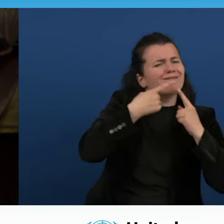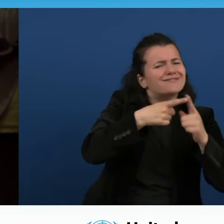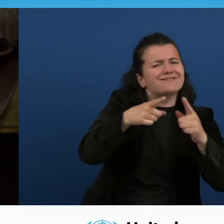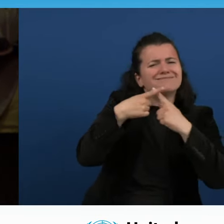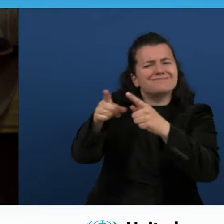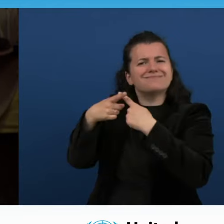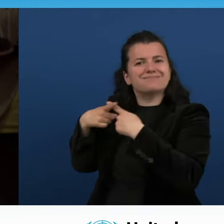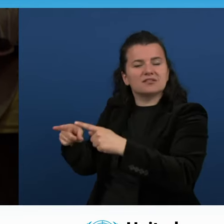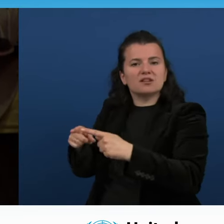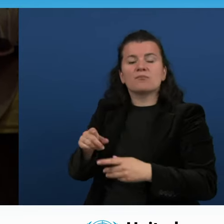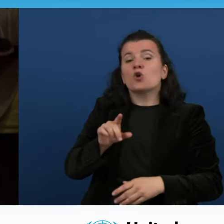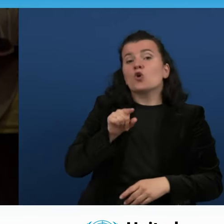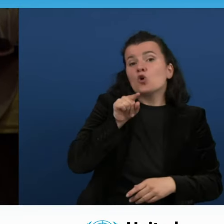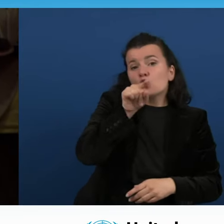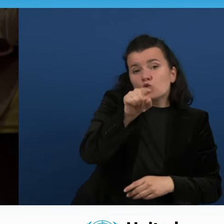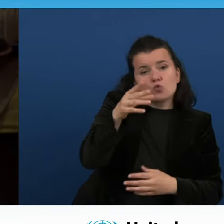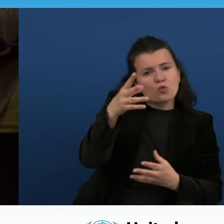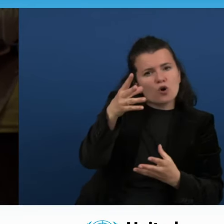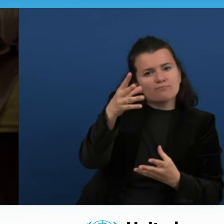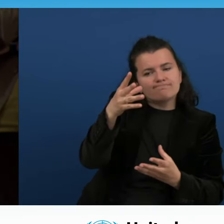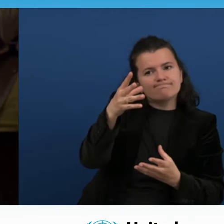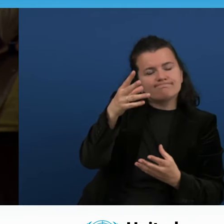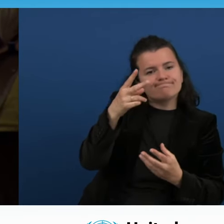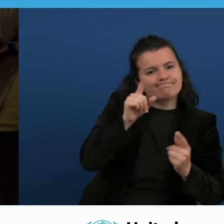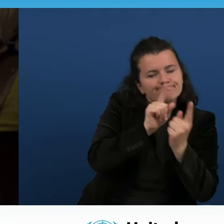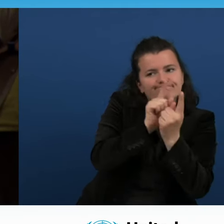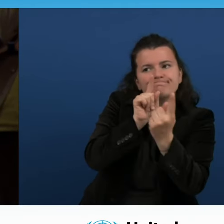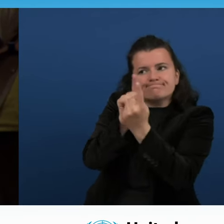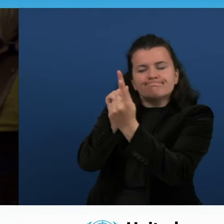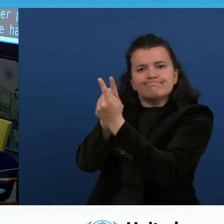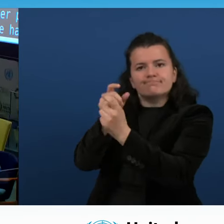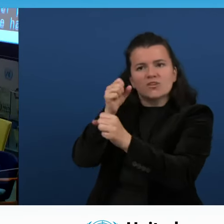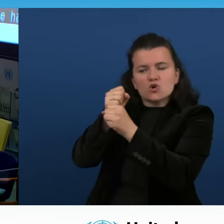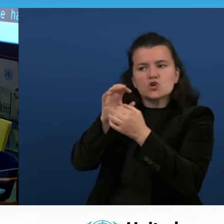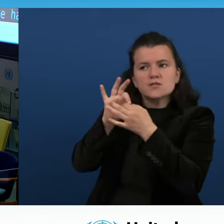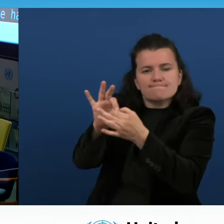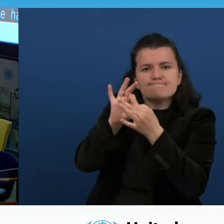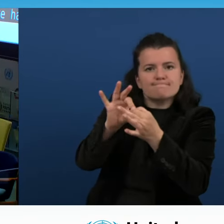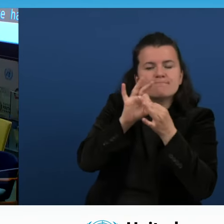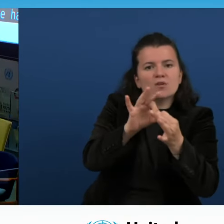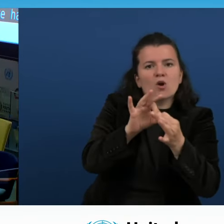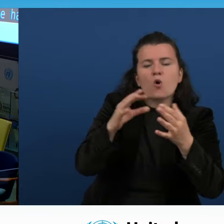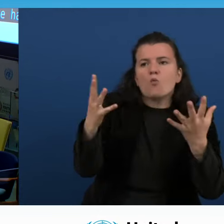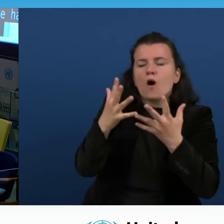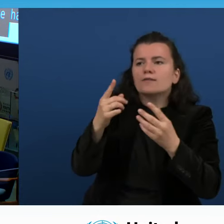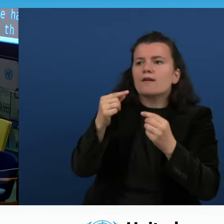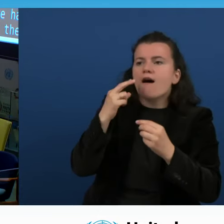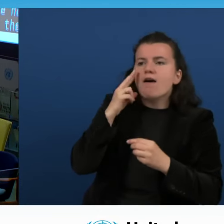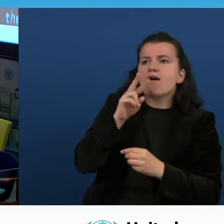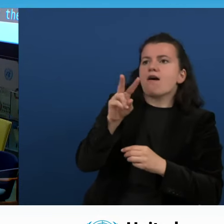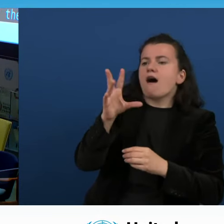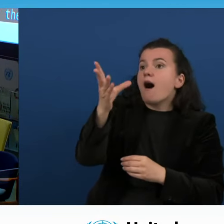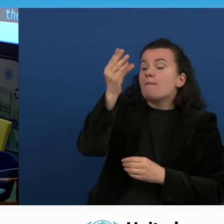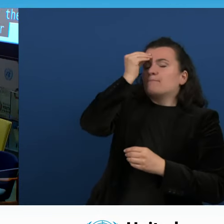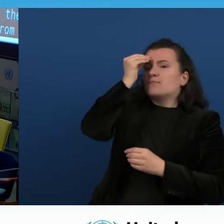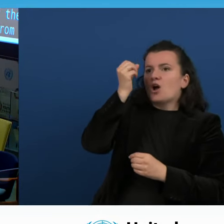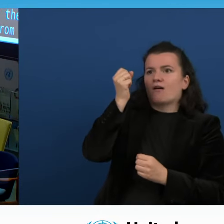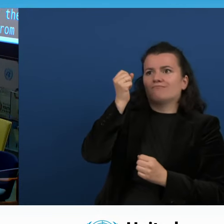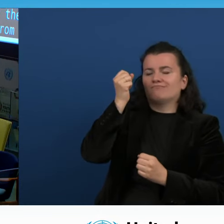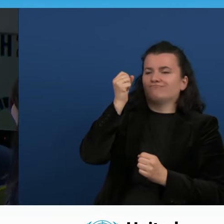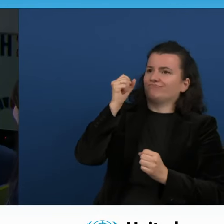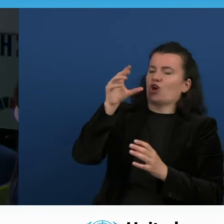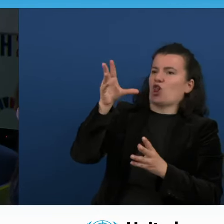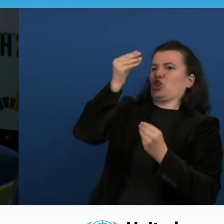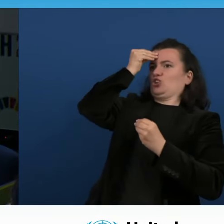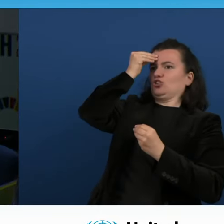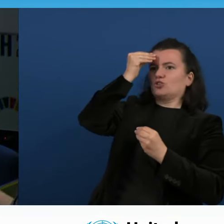you learned from some of those people? What gives you the most hope? Yes, well, what gives me the most hope is young people, just